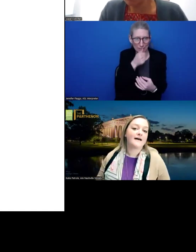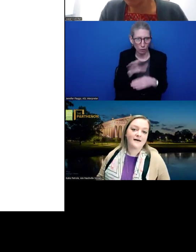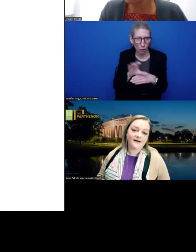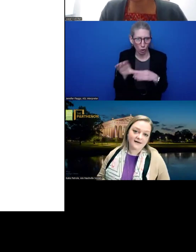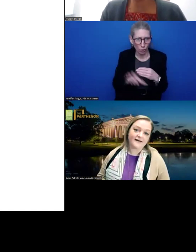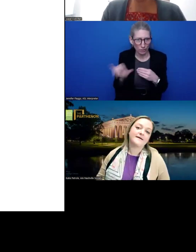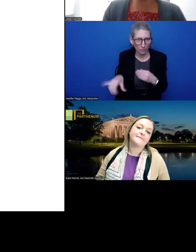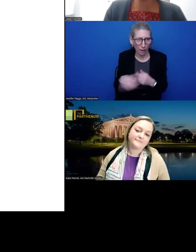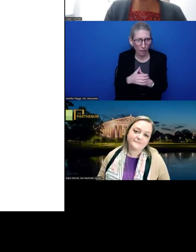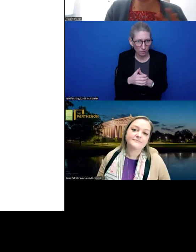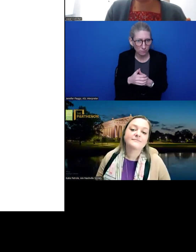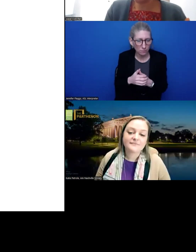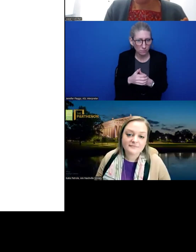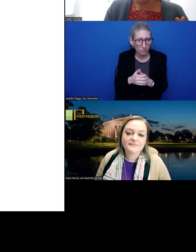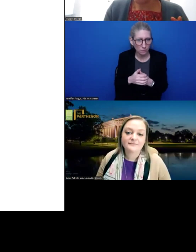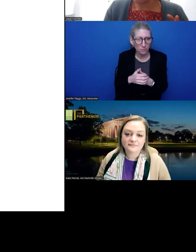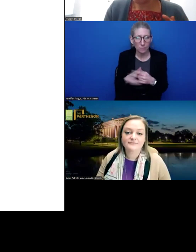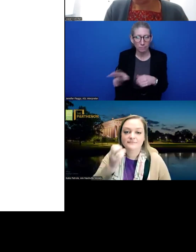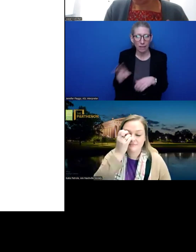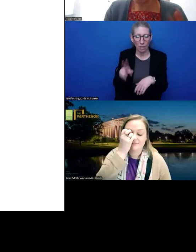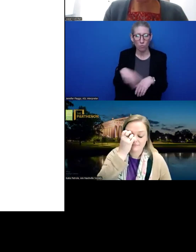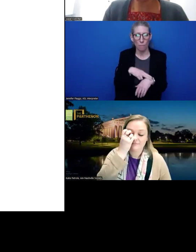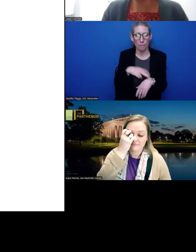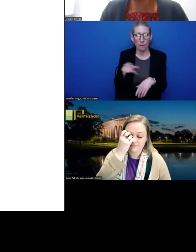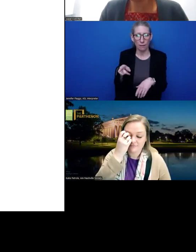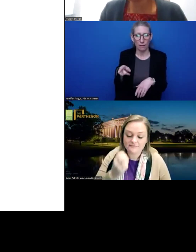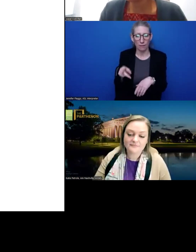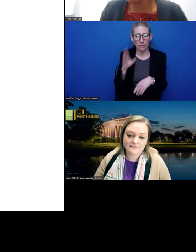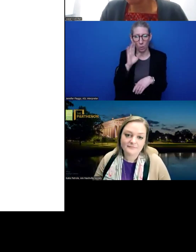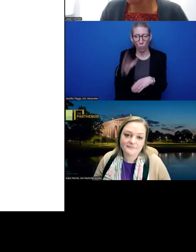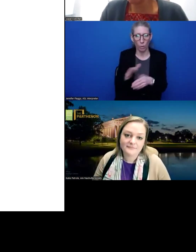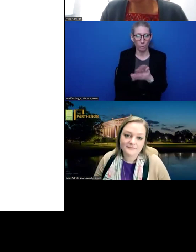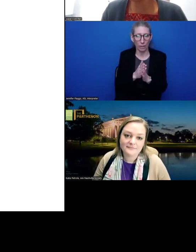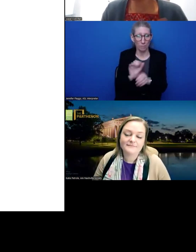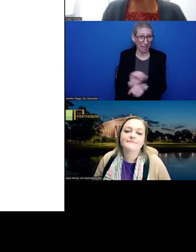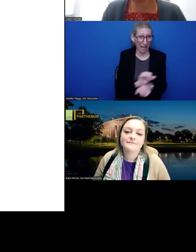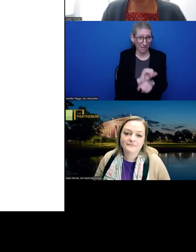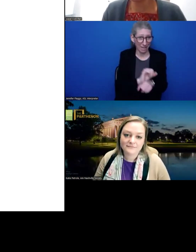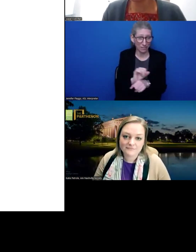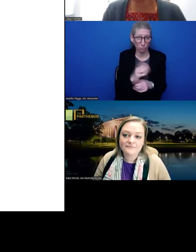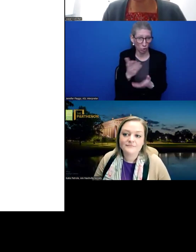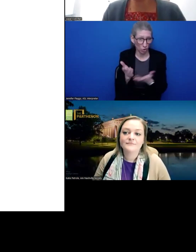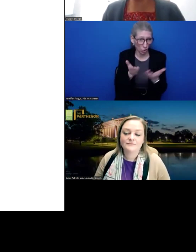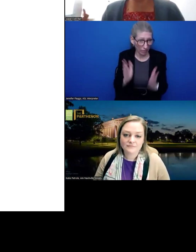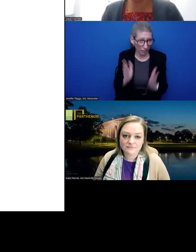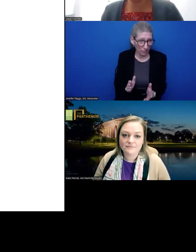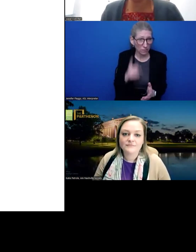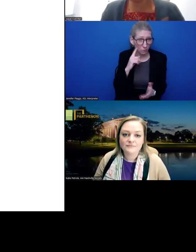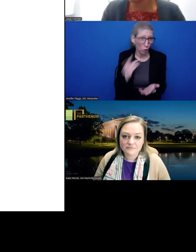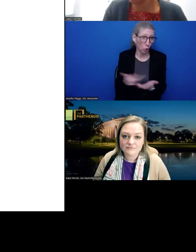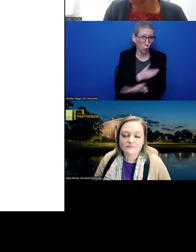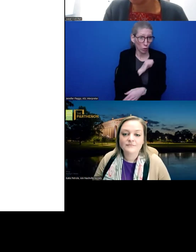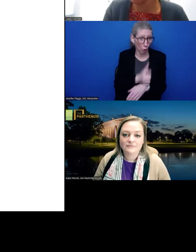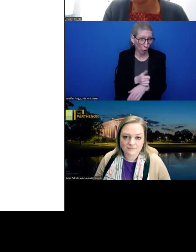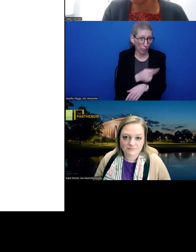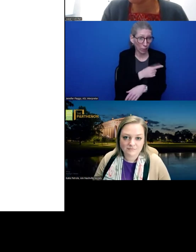that. Basically, they usually would become slaves or servants to the new authority or